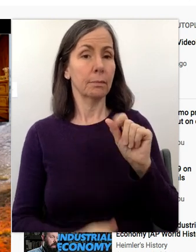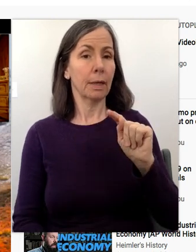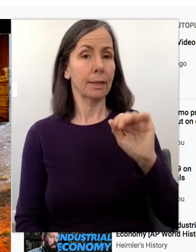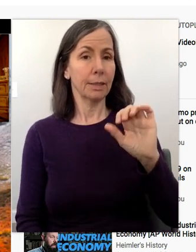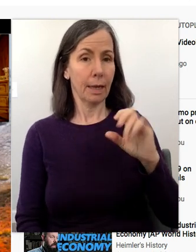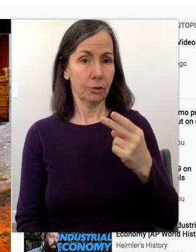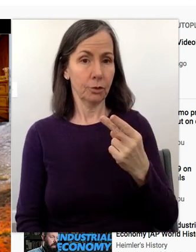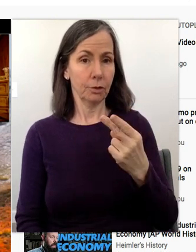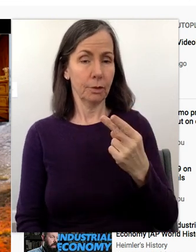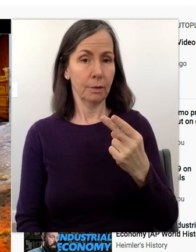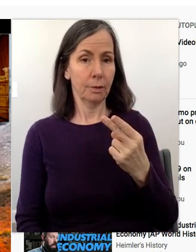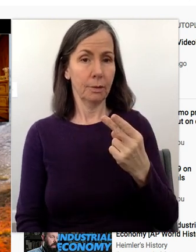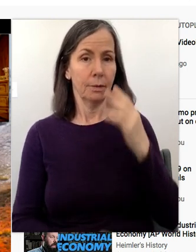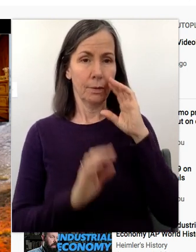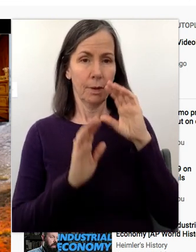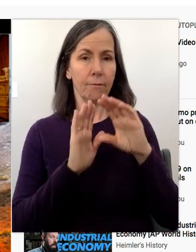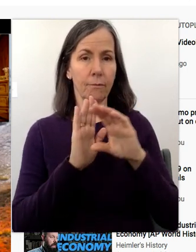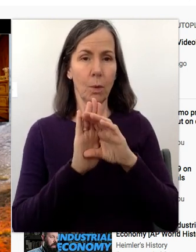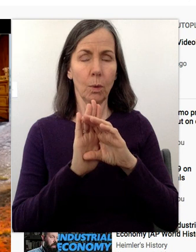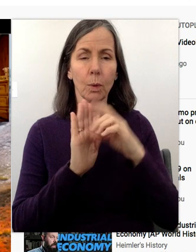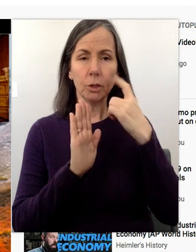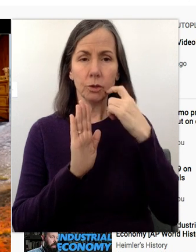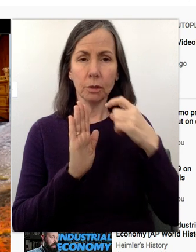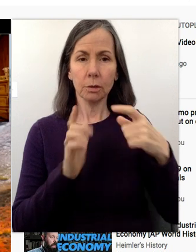the photo that we just took.